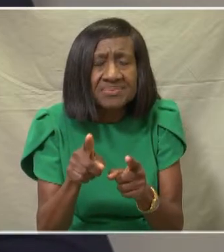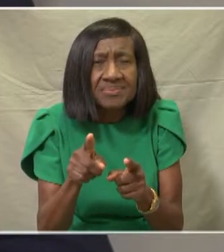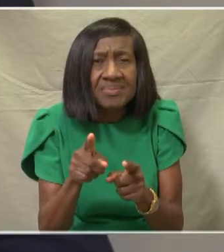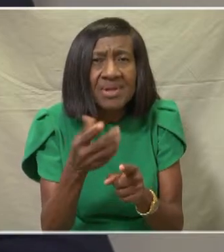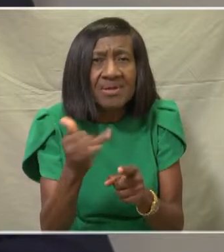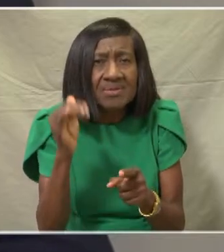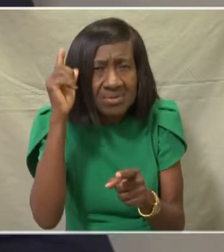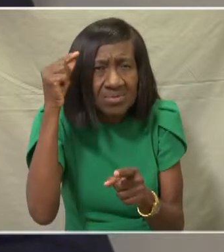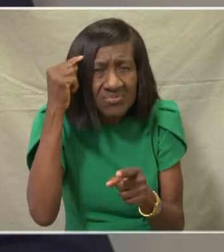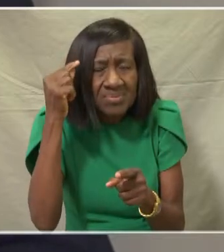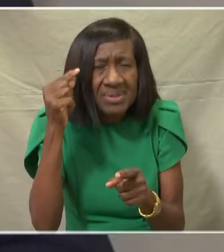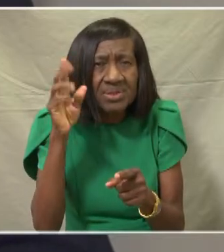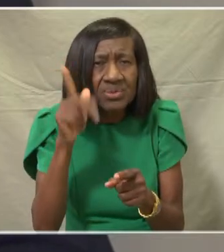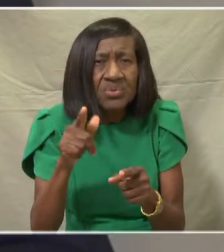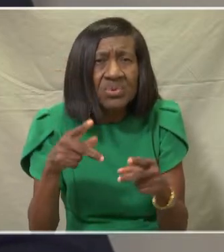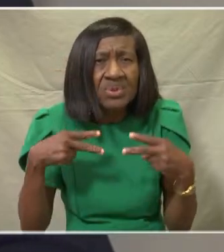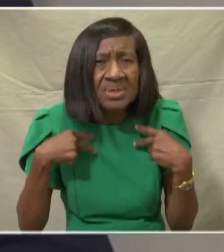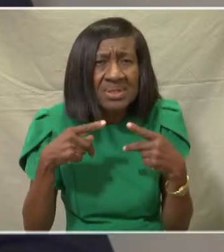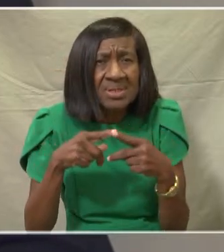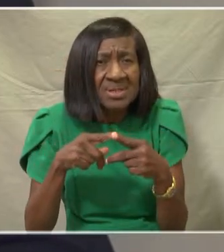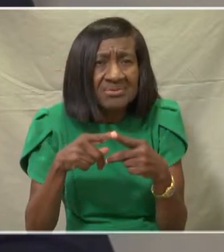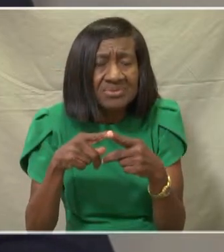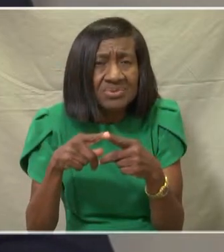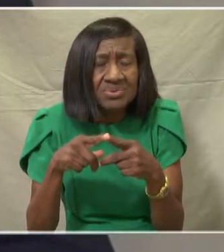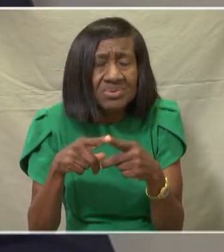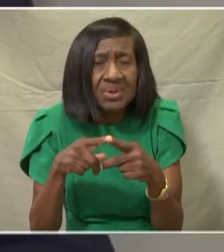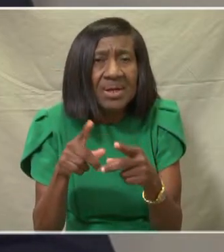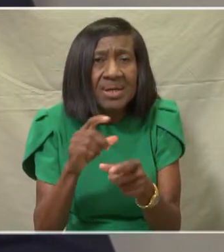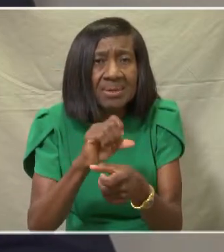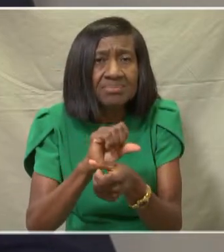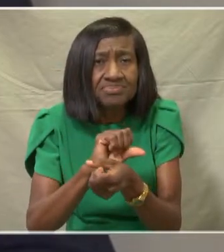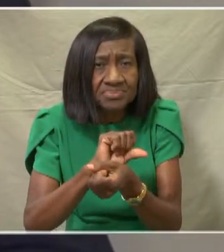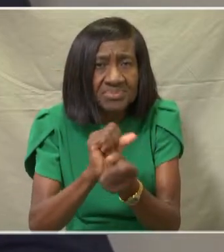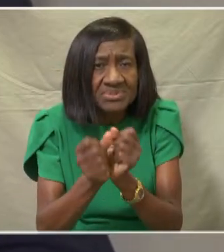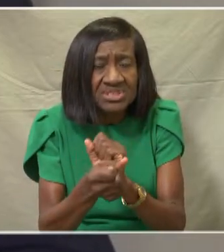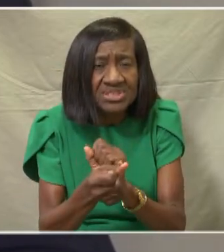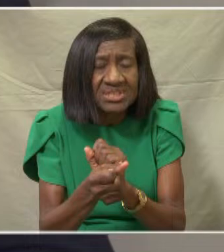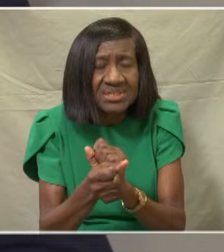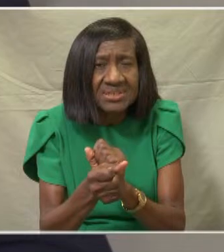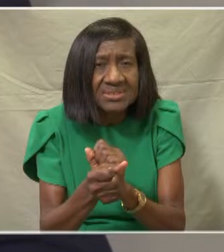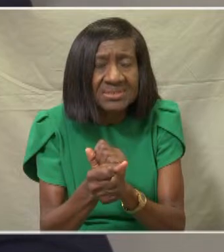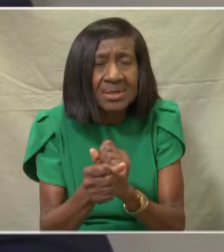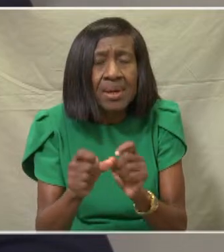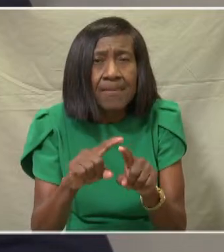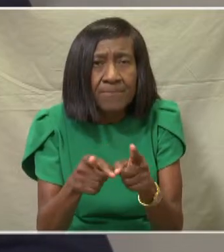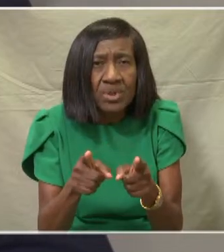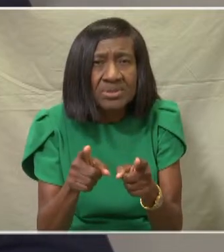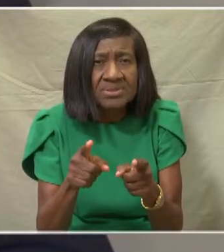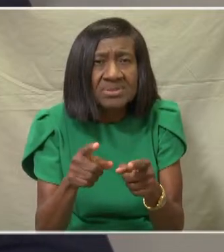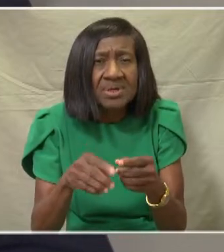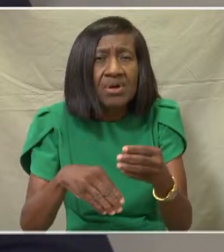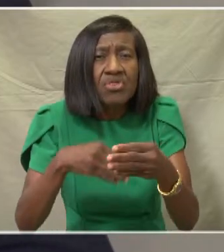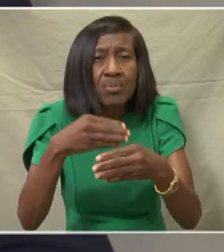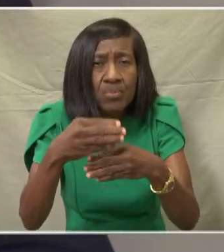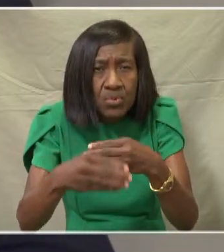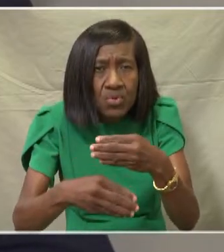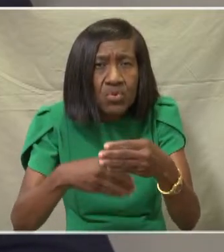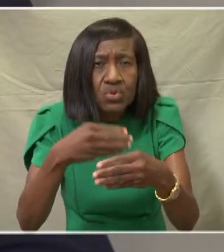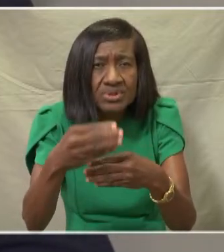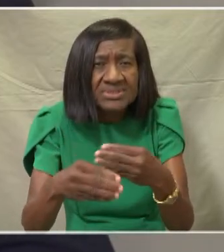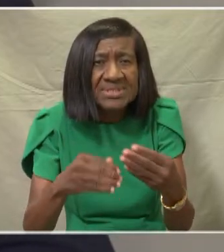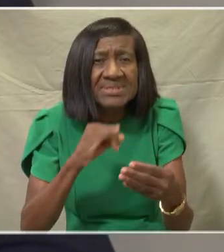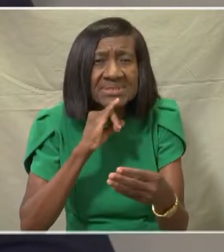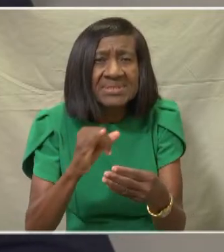It's about keeping going and being effective with the process that you use, more importantly than anything